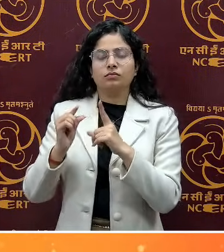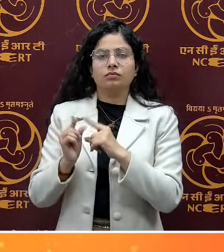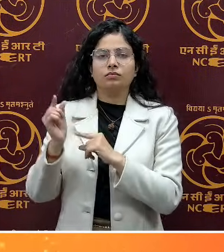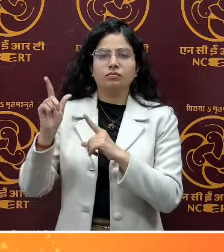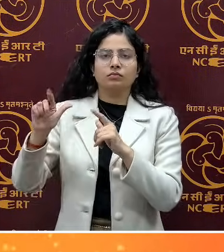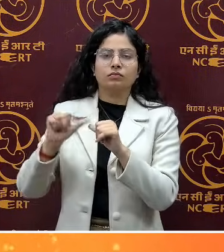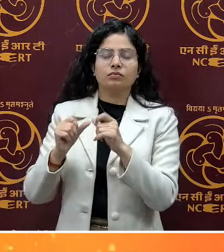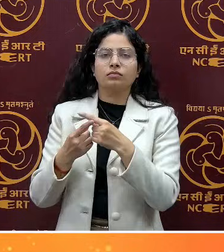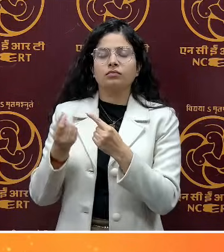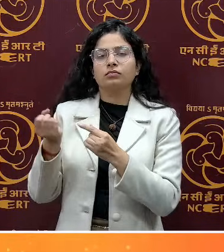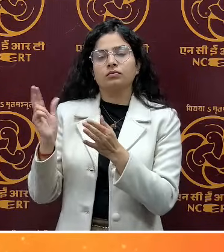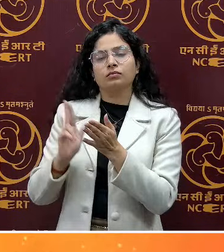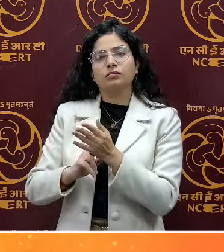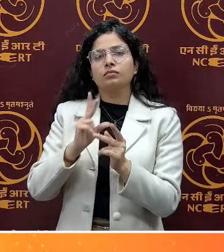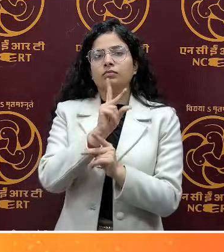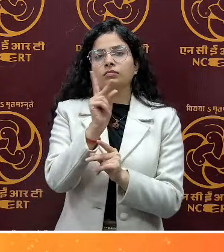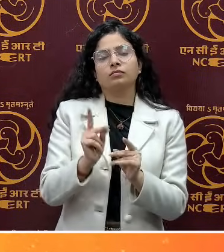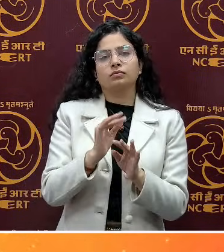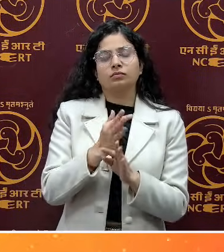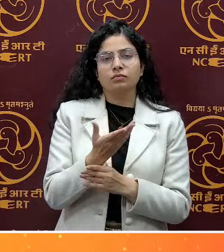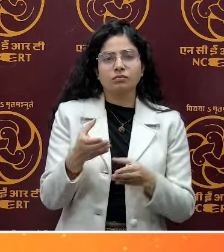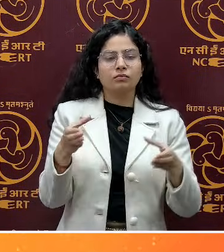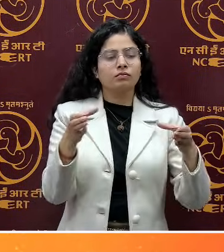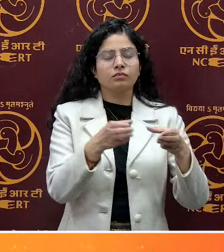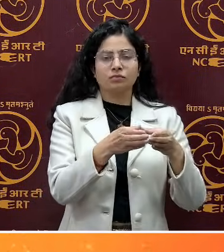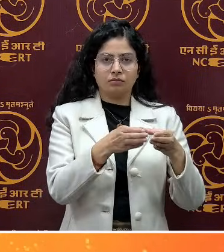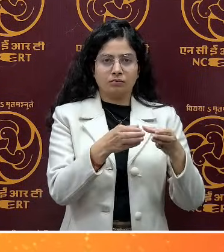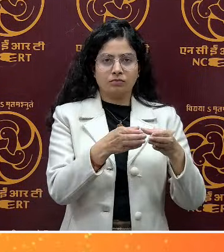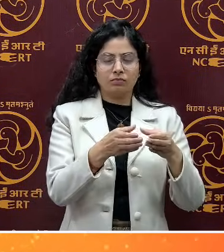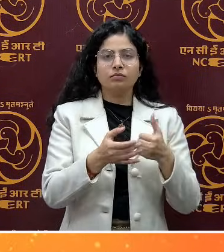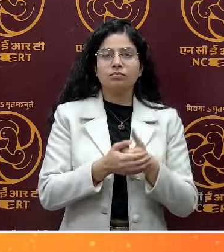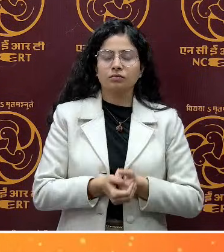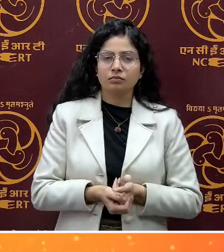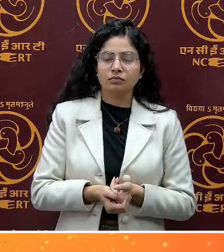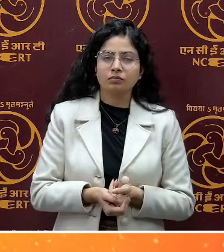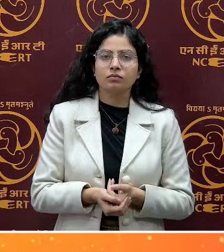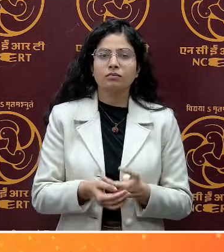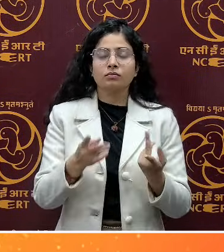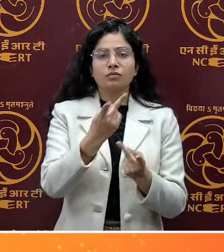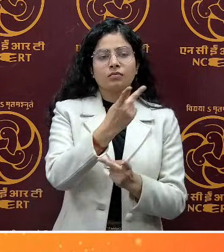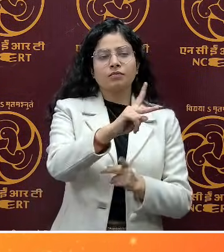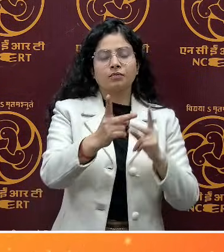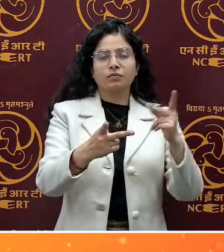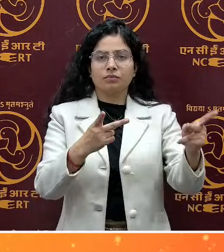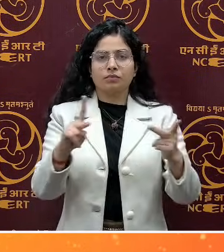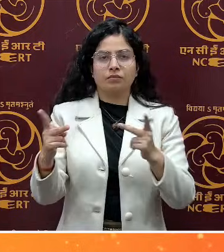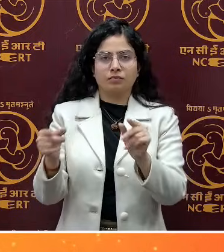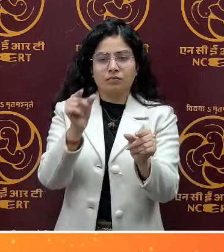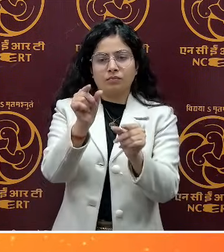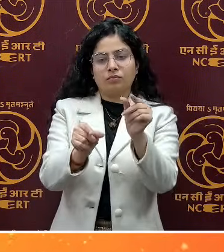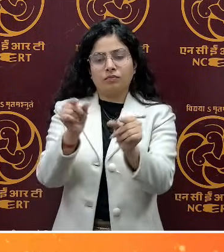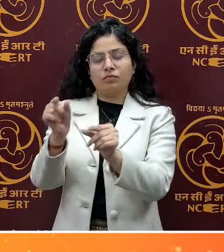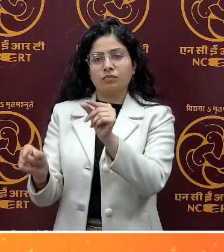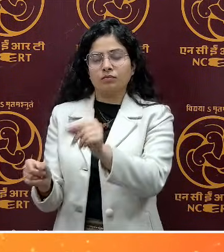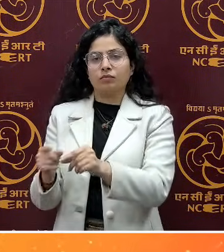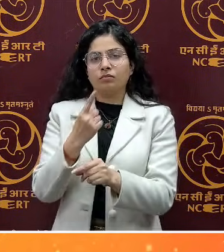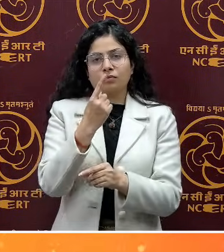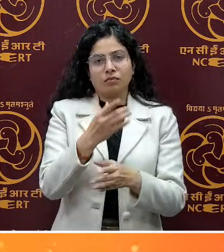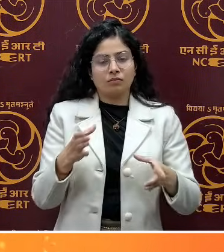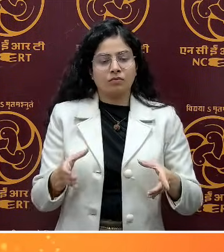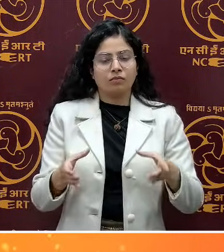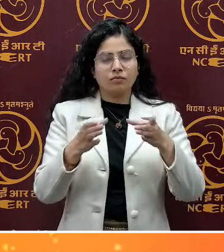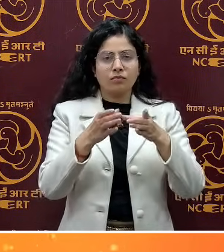right? Secondly, community. Now different population living together in the same